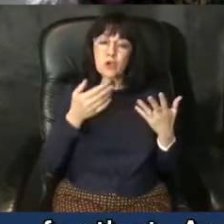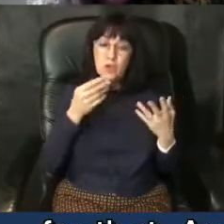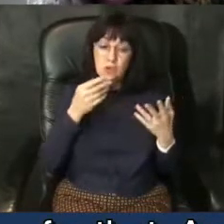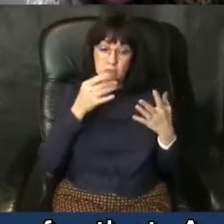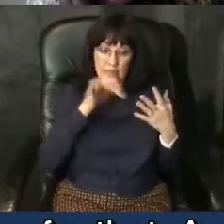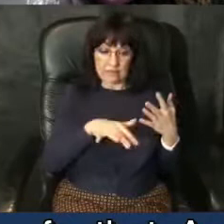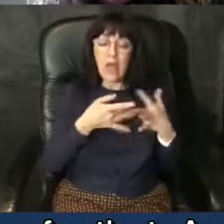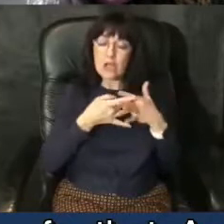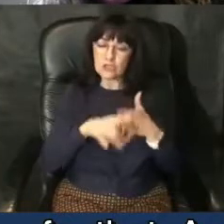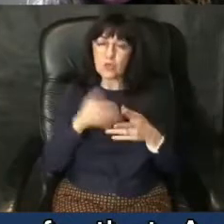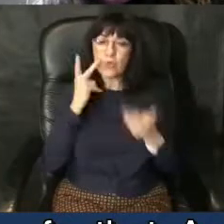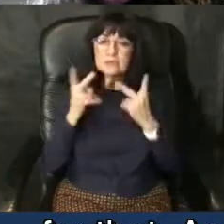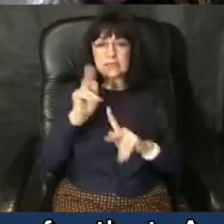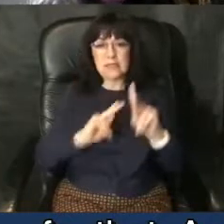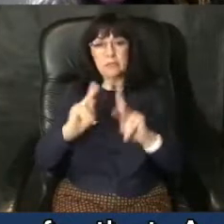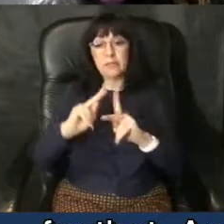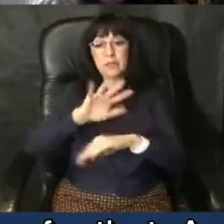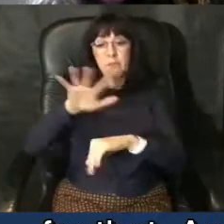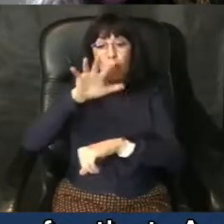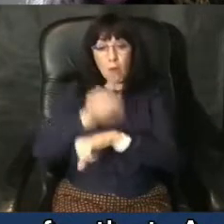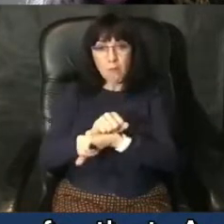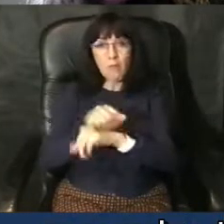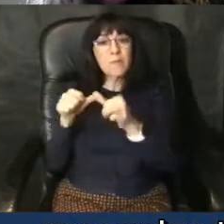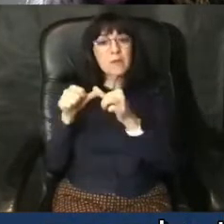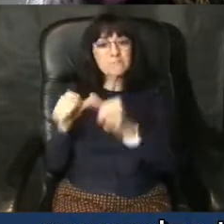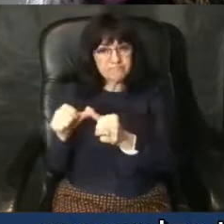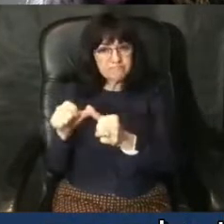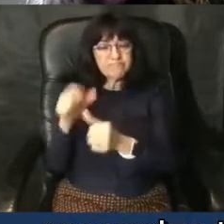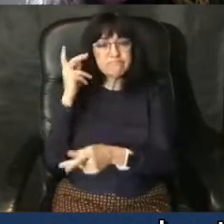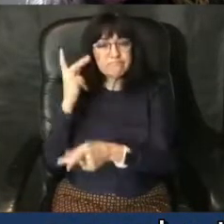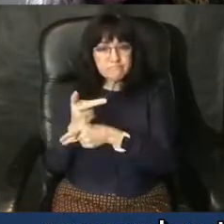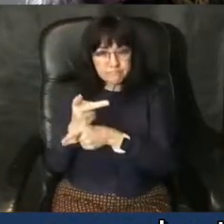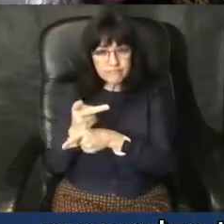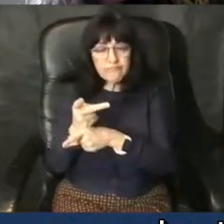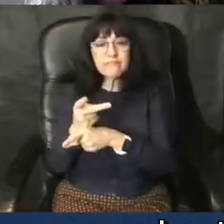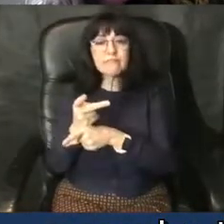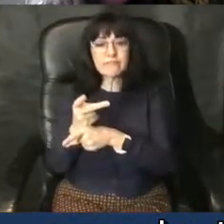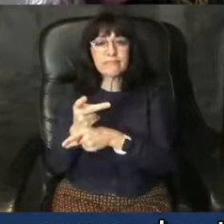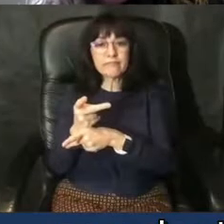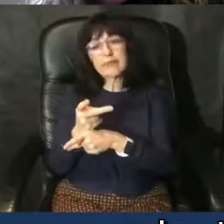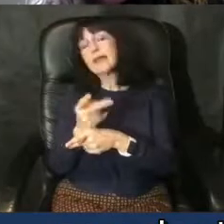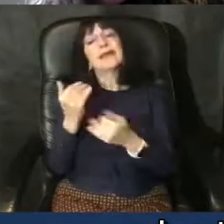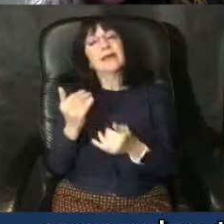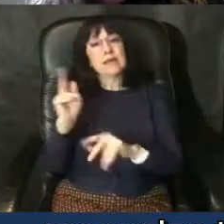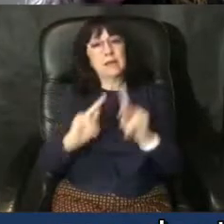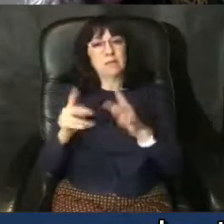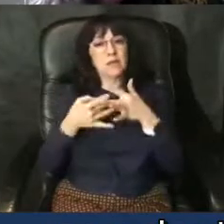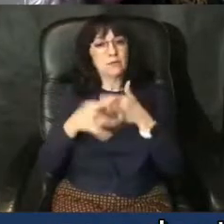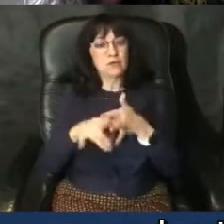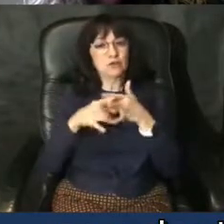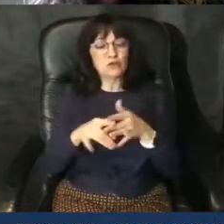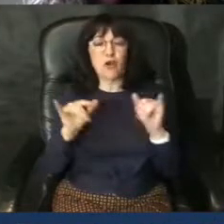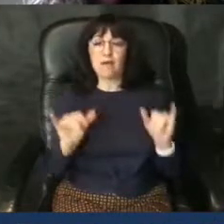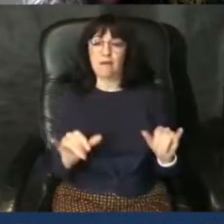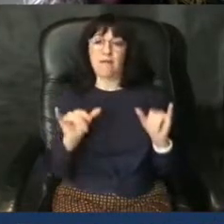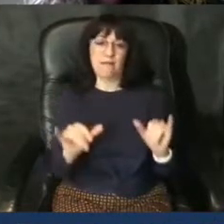that. And, we sort of anticipate as people recognize this new normal for a bit, that they're going to